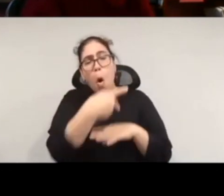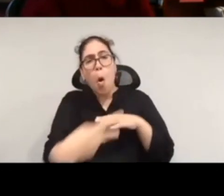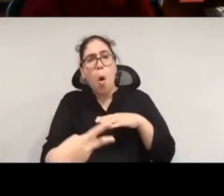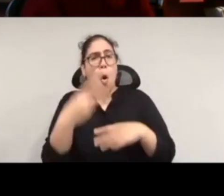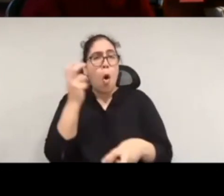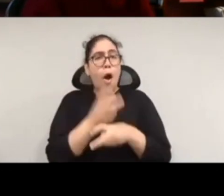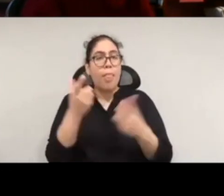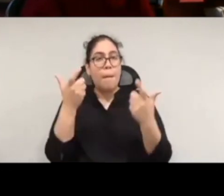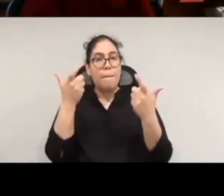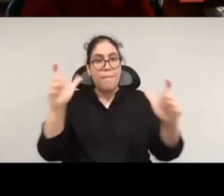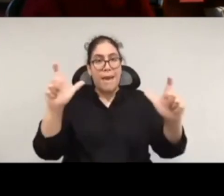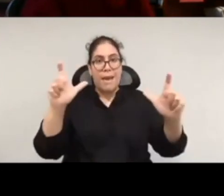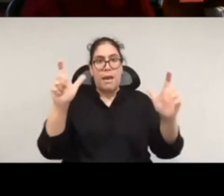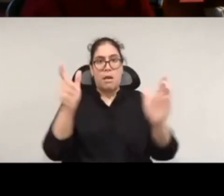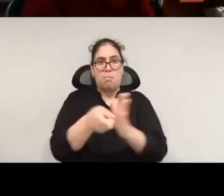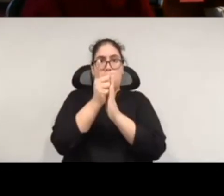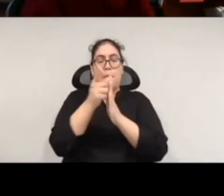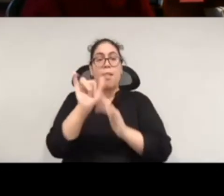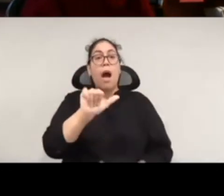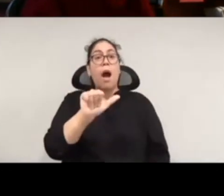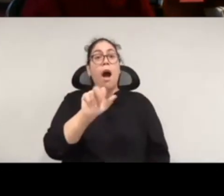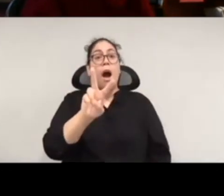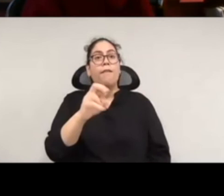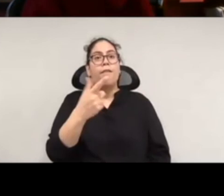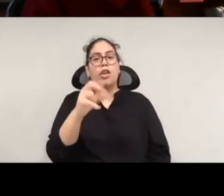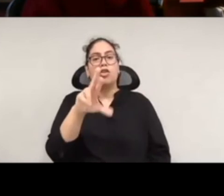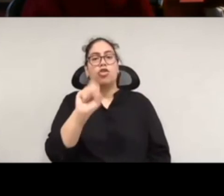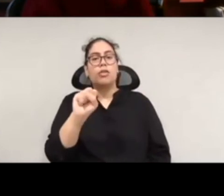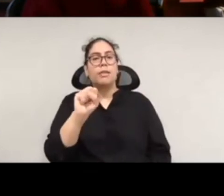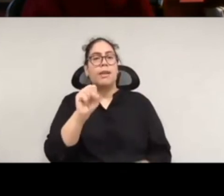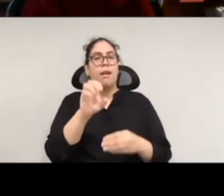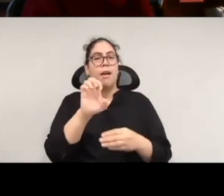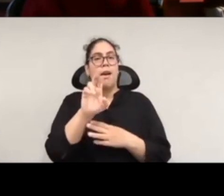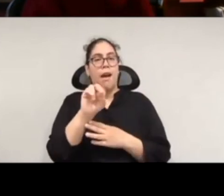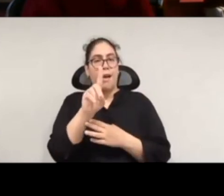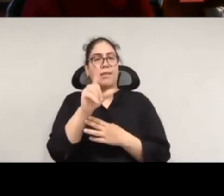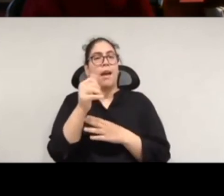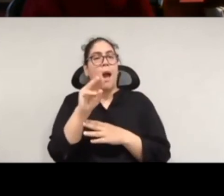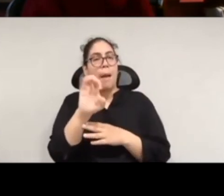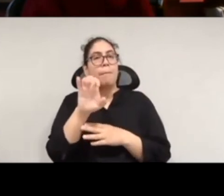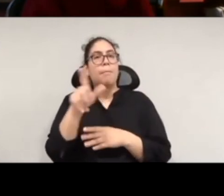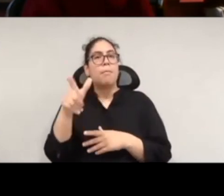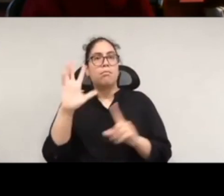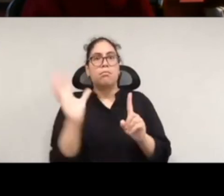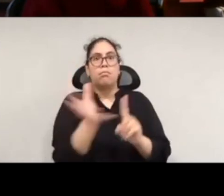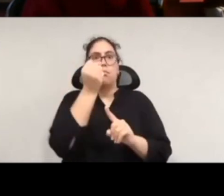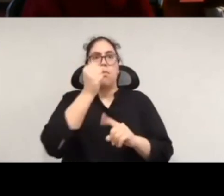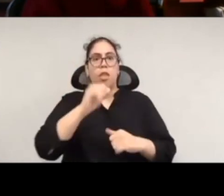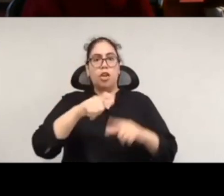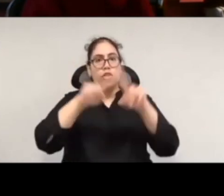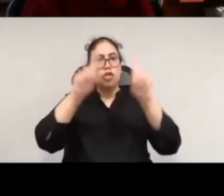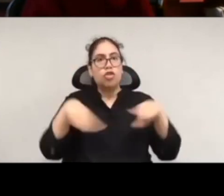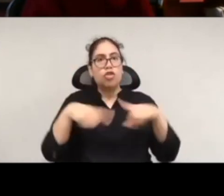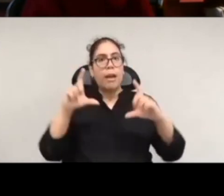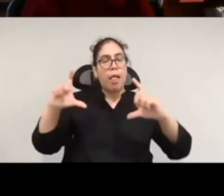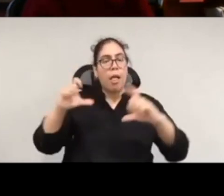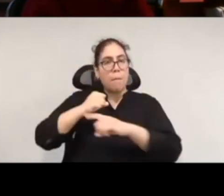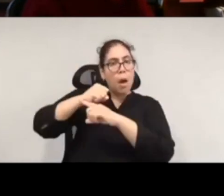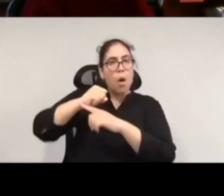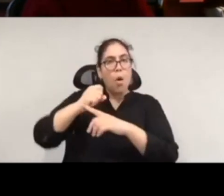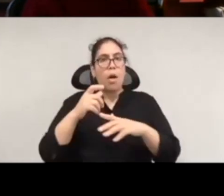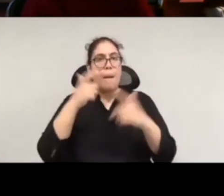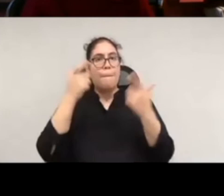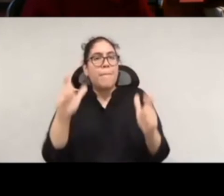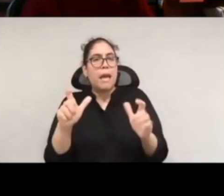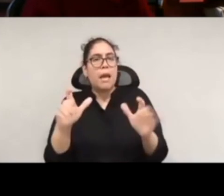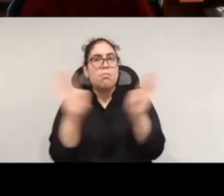moments is what you should describe. Even like Avengers Endgame, the final fight, like Cap catches the shield, stuff like that. I think the smaller moments, you can